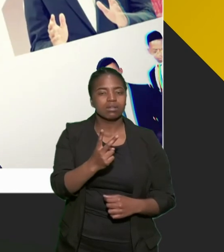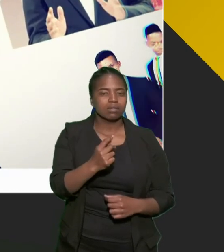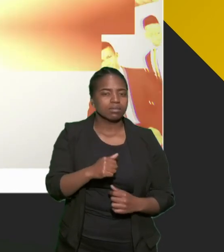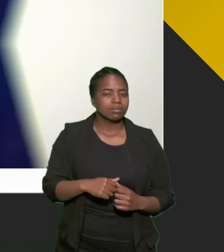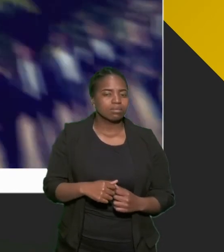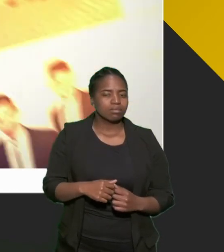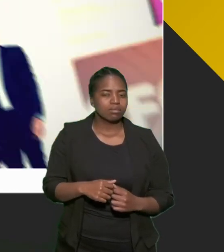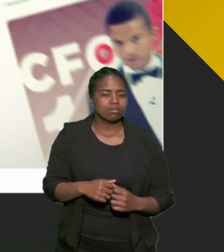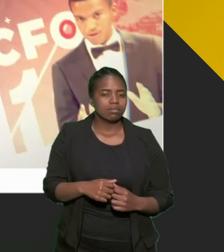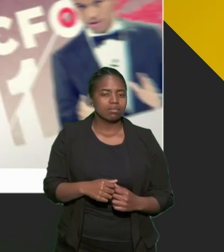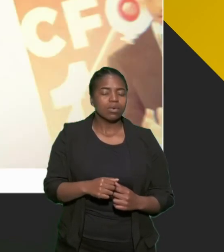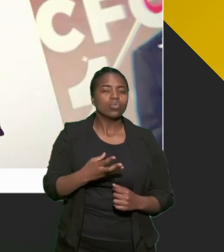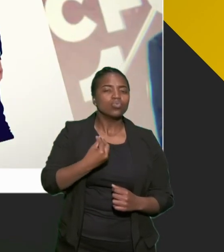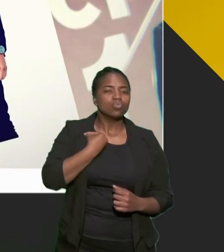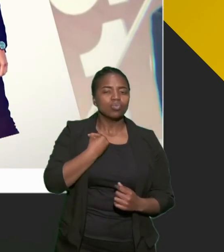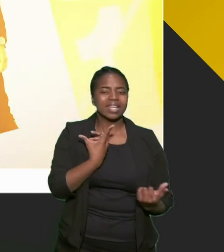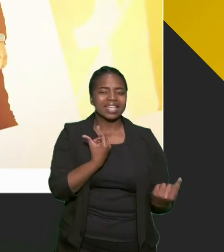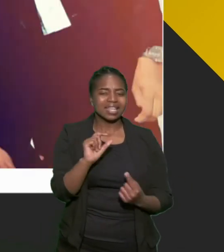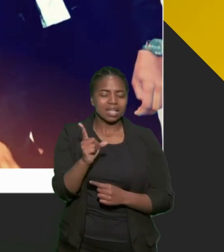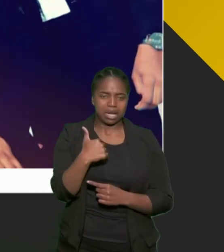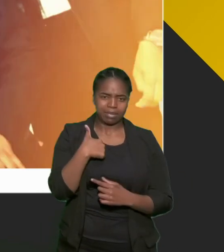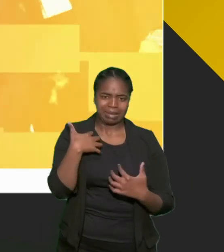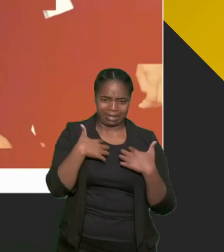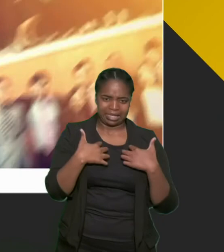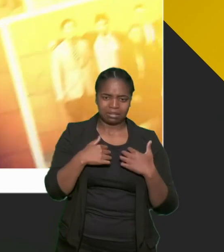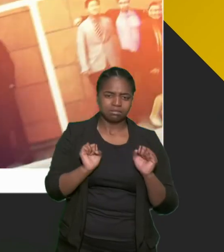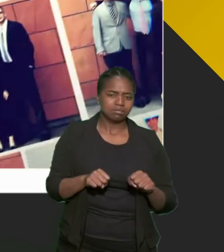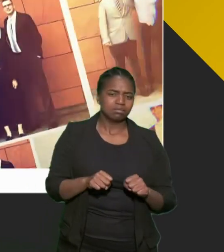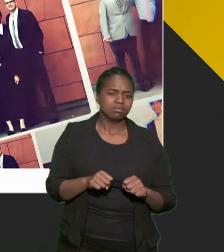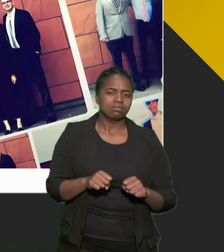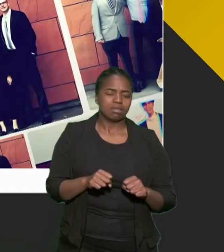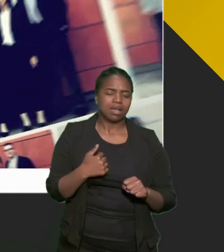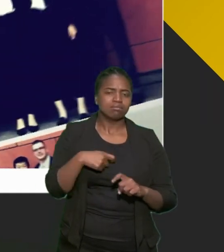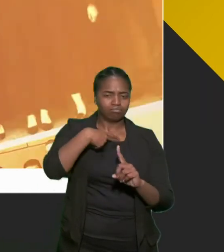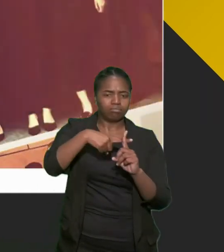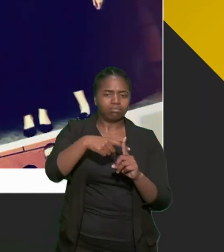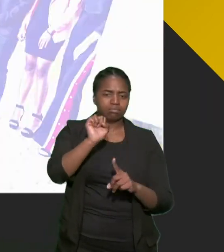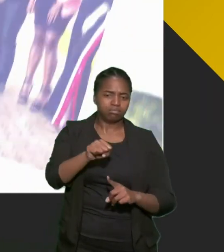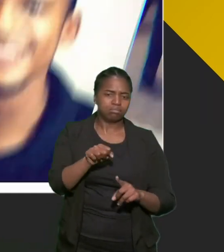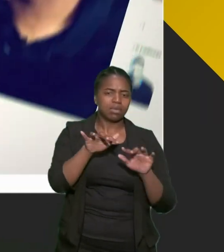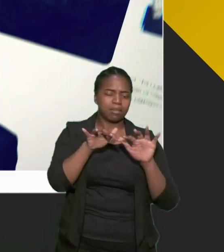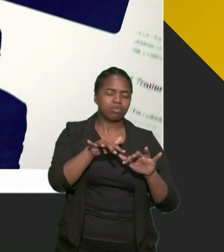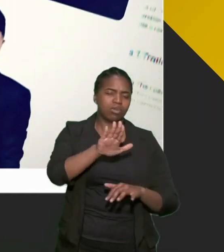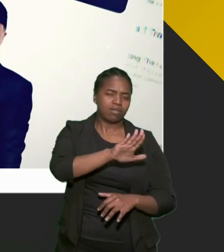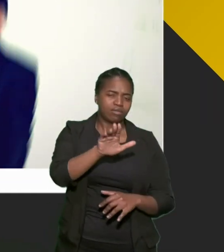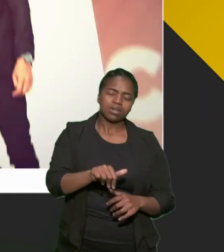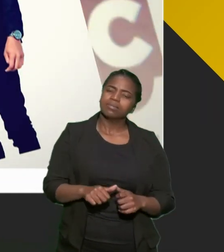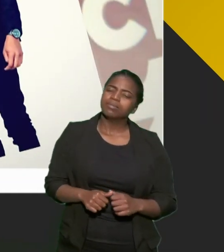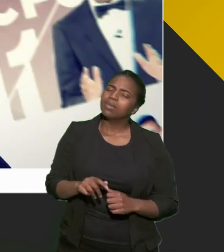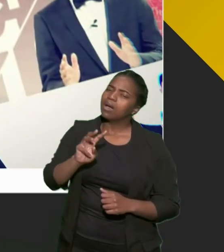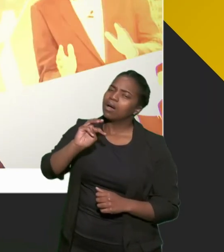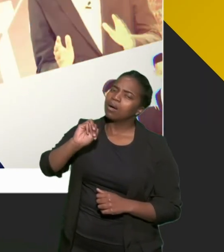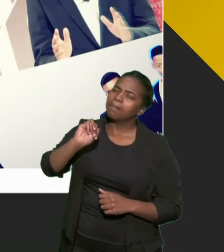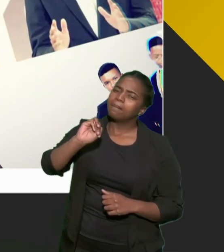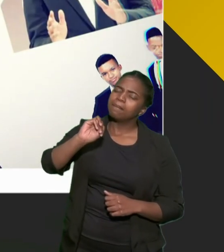institutions in terms of what the youth are doing, I think I'm quite excited and optimistic about the future of the country. Mpo, perhaps you